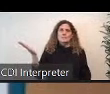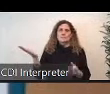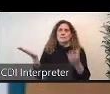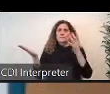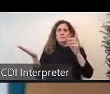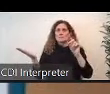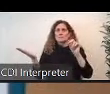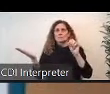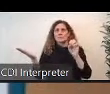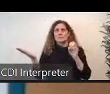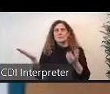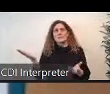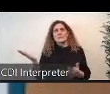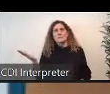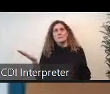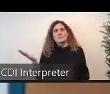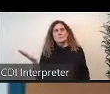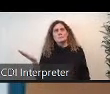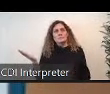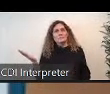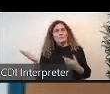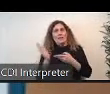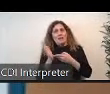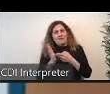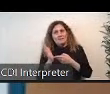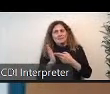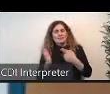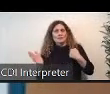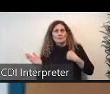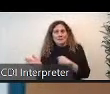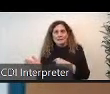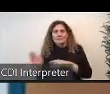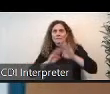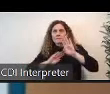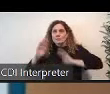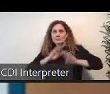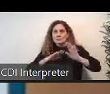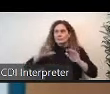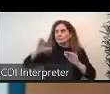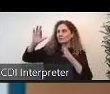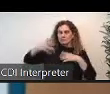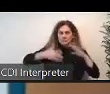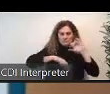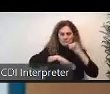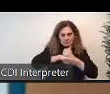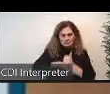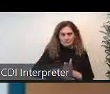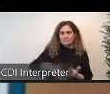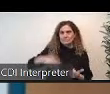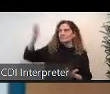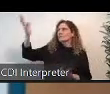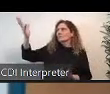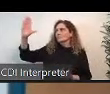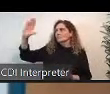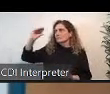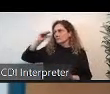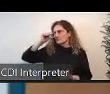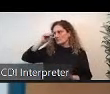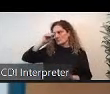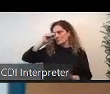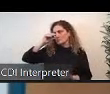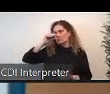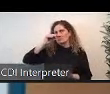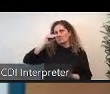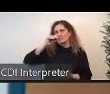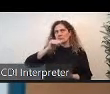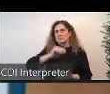of vaccine as well. When I look at our numbers, a classic case in point is our eligible group. The biggest eligible